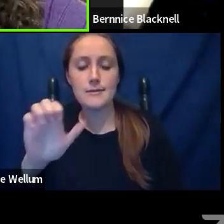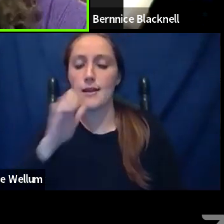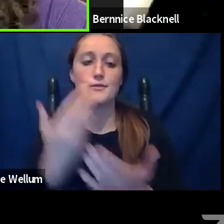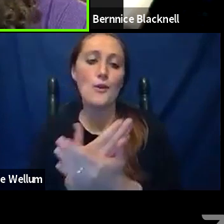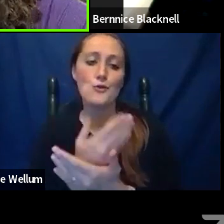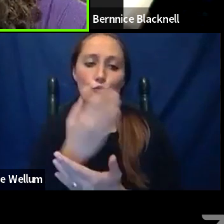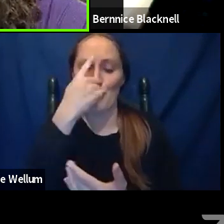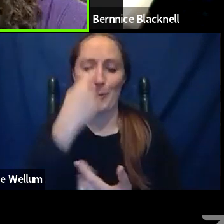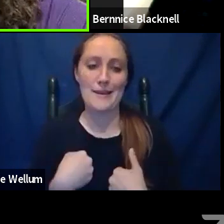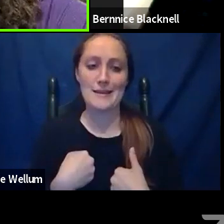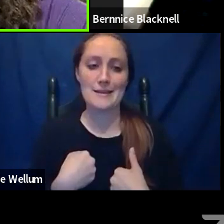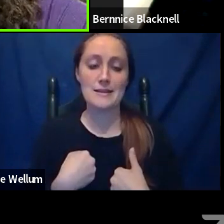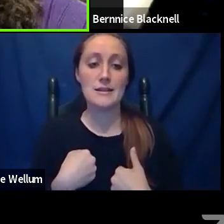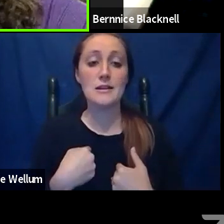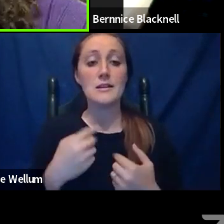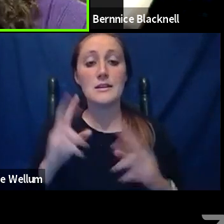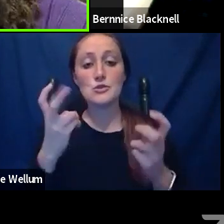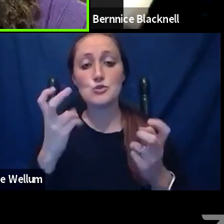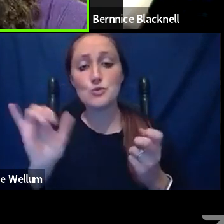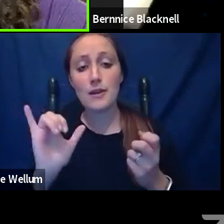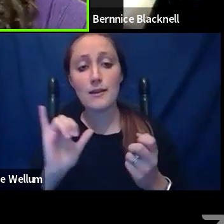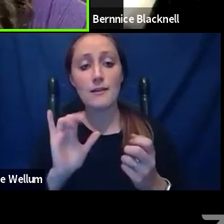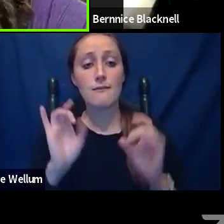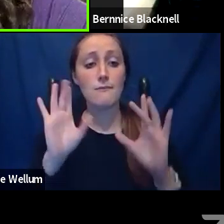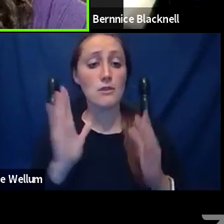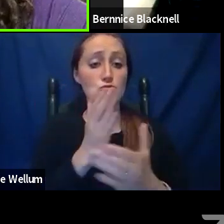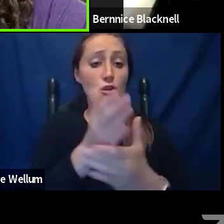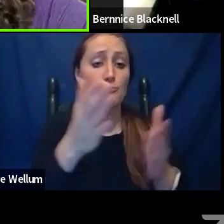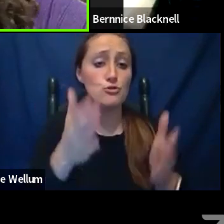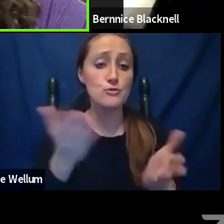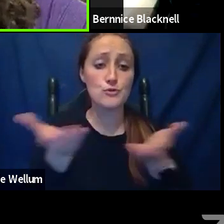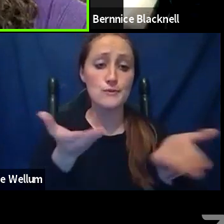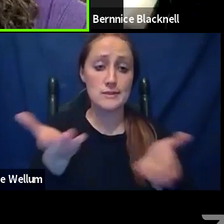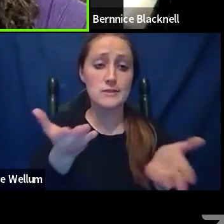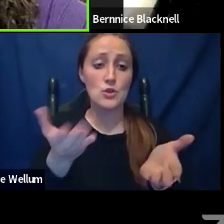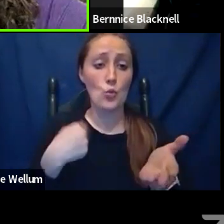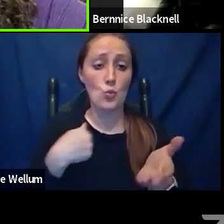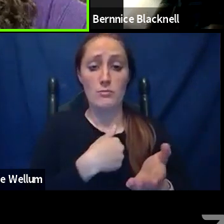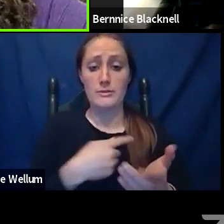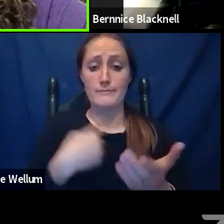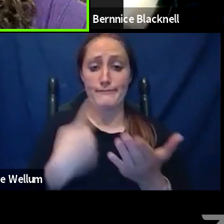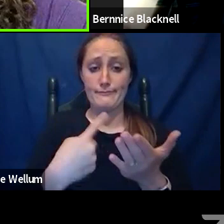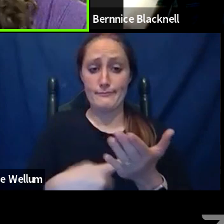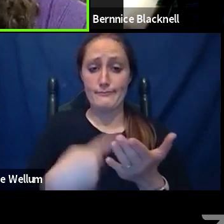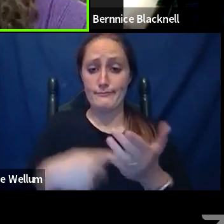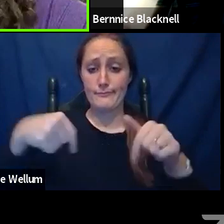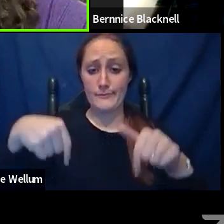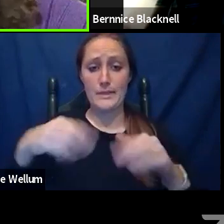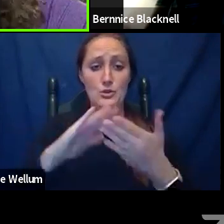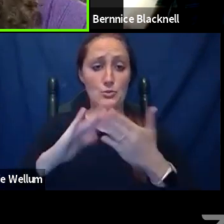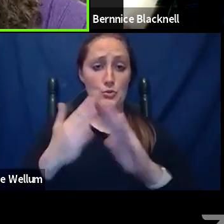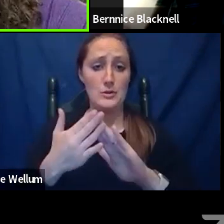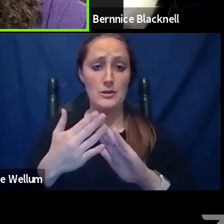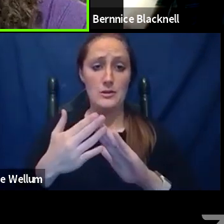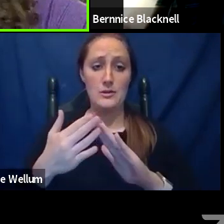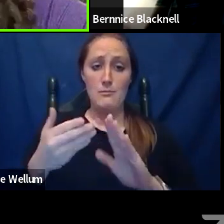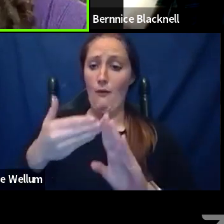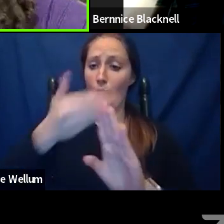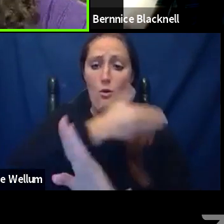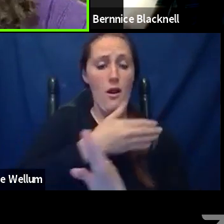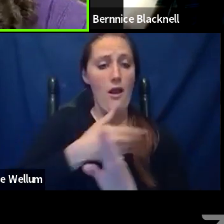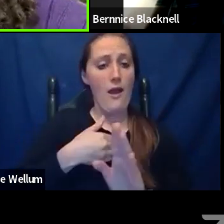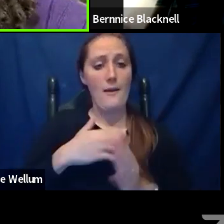having violence interrupter services have been something that we've been talking about in this community even before I was a commissioner for